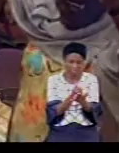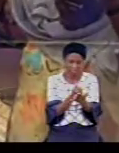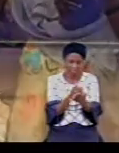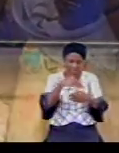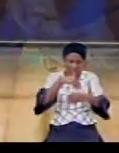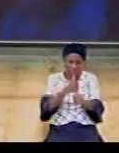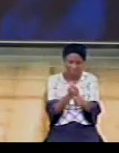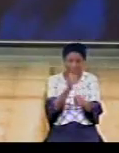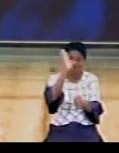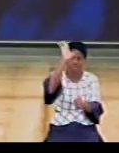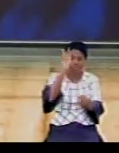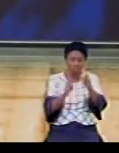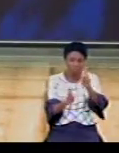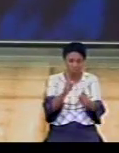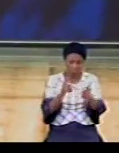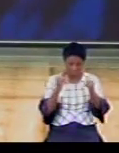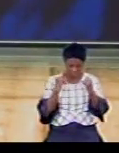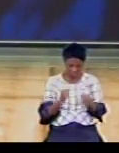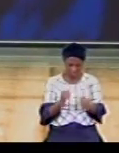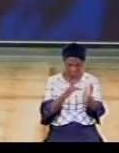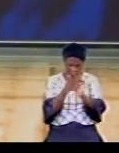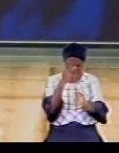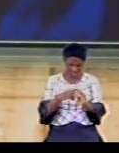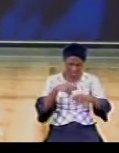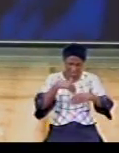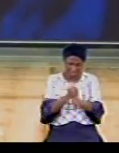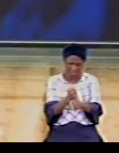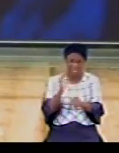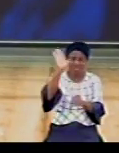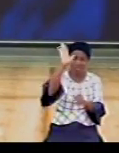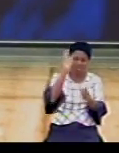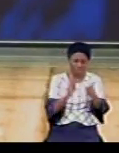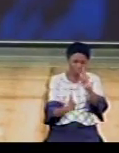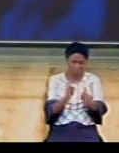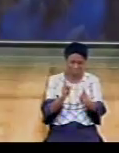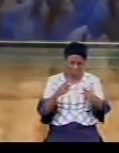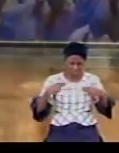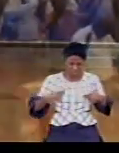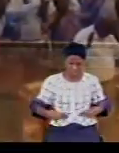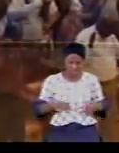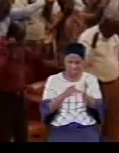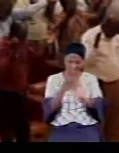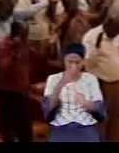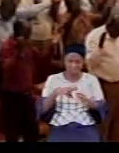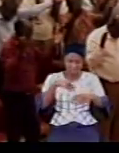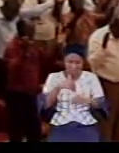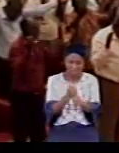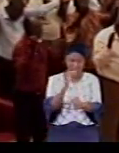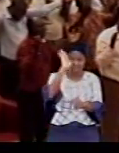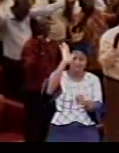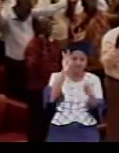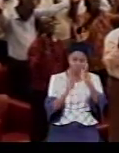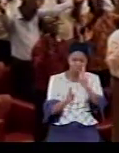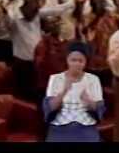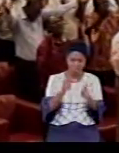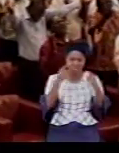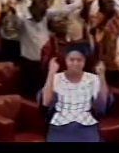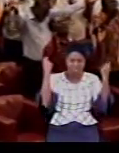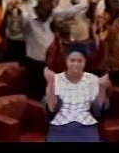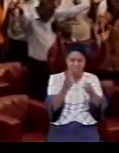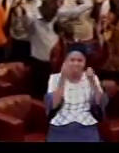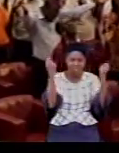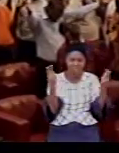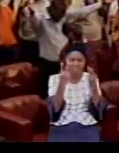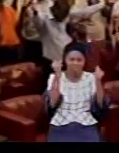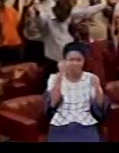Make your people strong. Make your people healthy. Make your people victorious. I